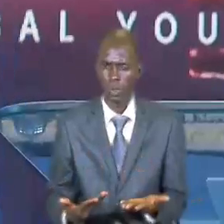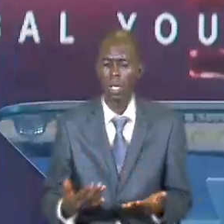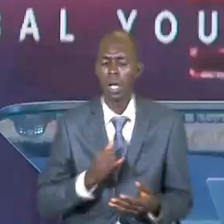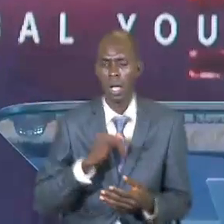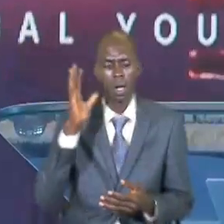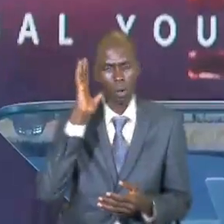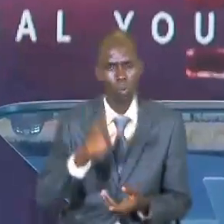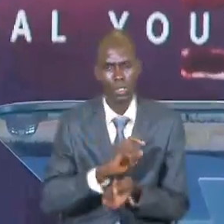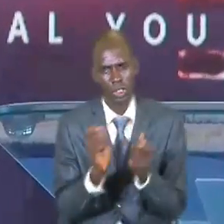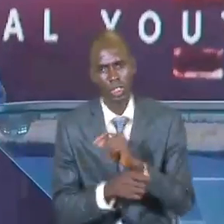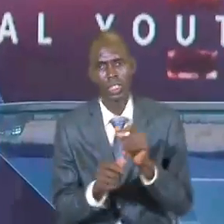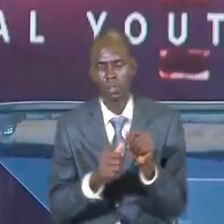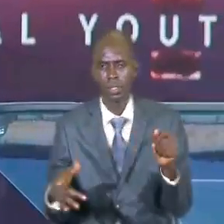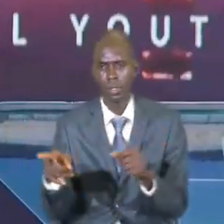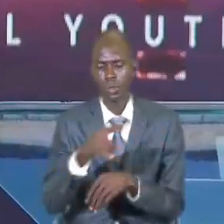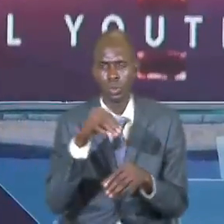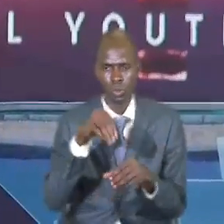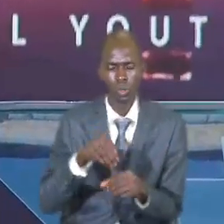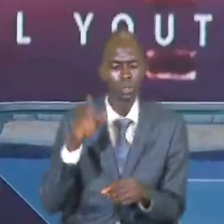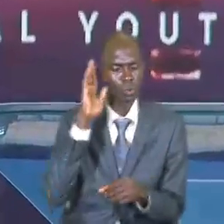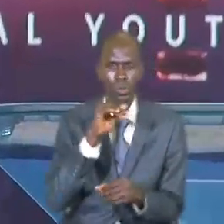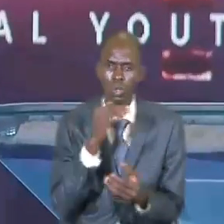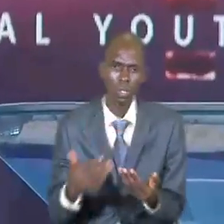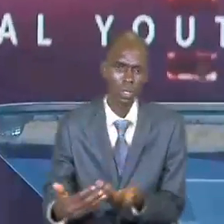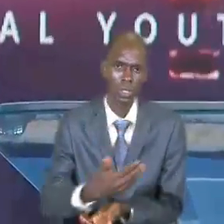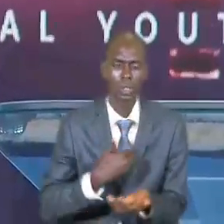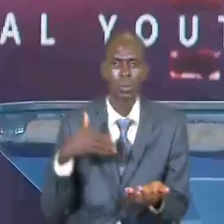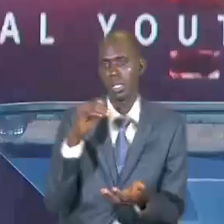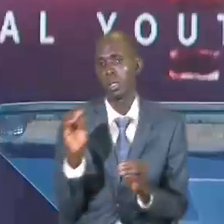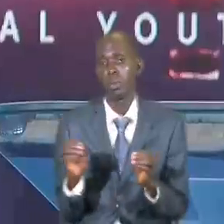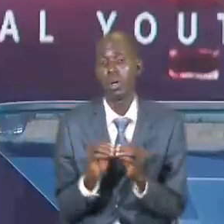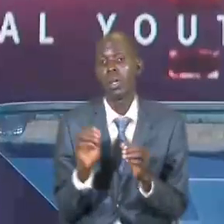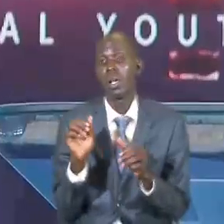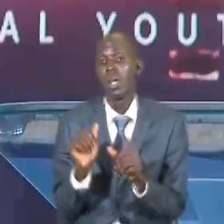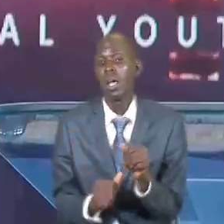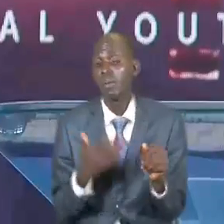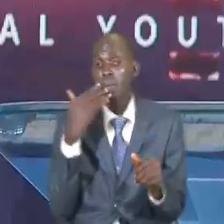is telling you, every bad thing you have sowed, every injury you have caused,